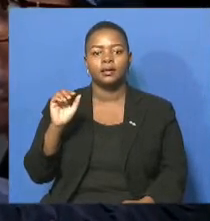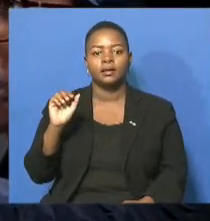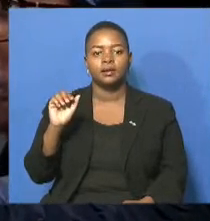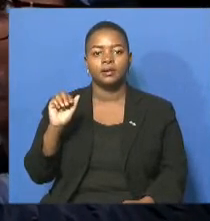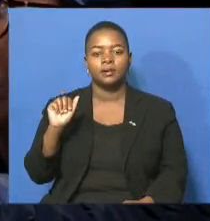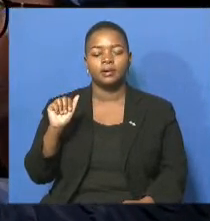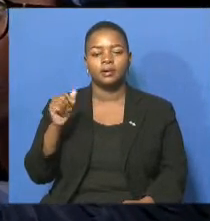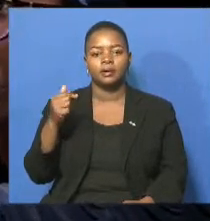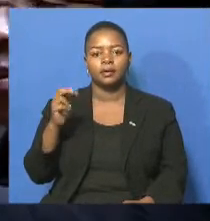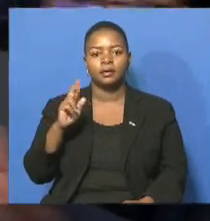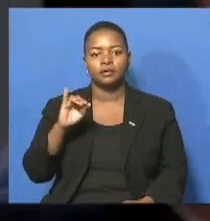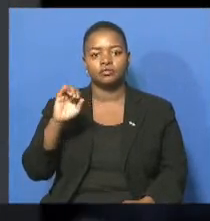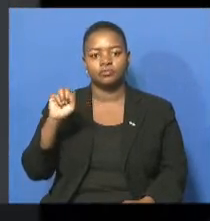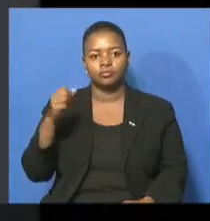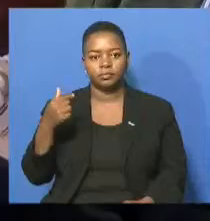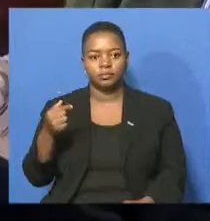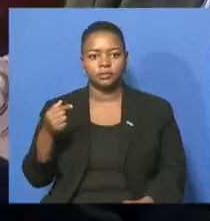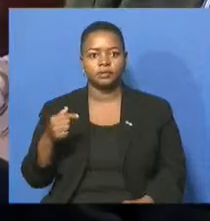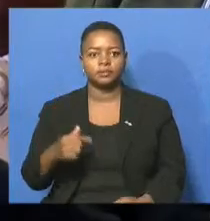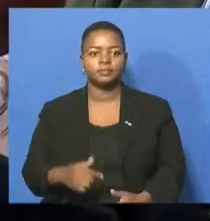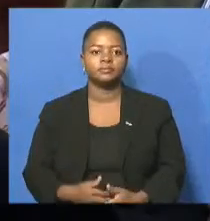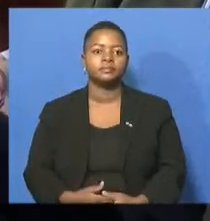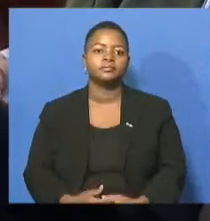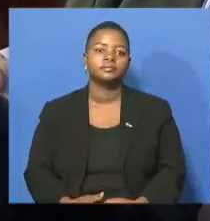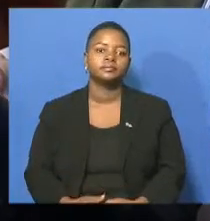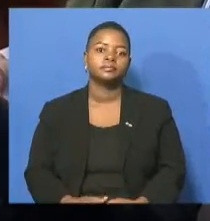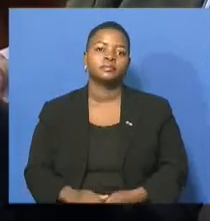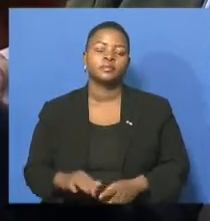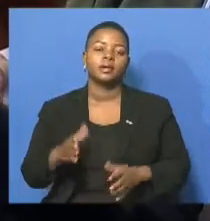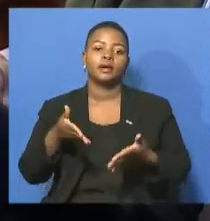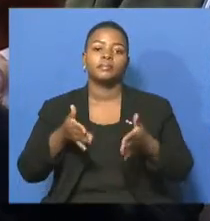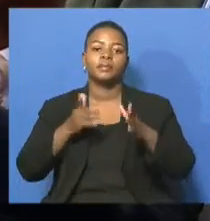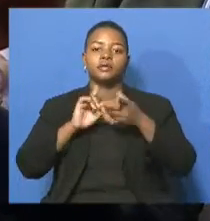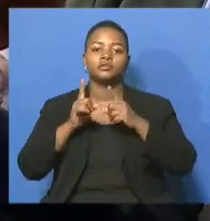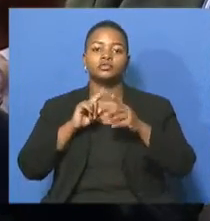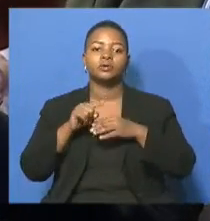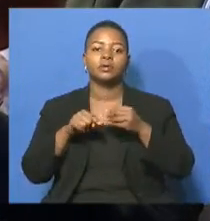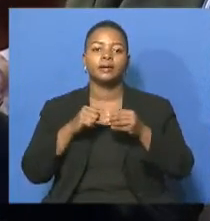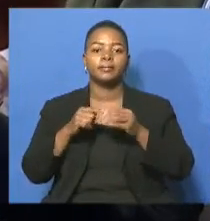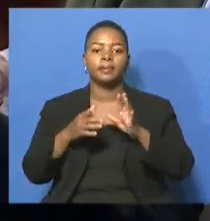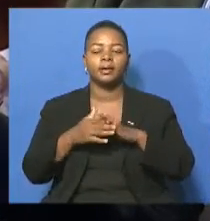So I've been asked to speak about mental health and crime.